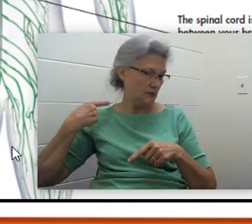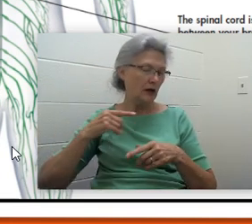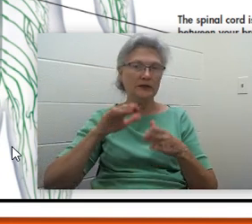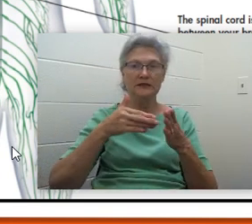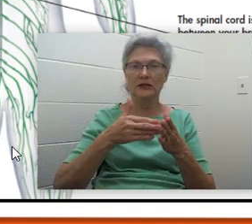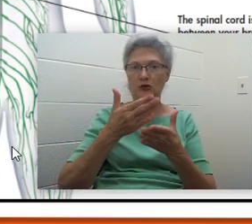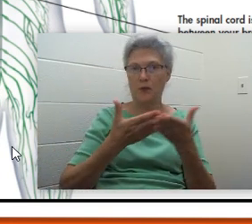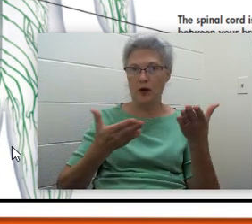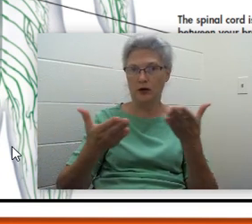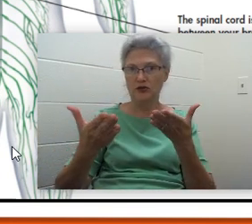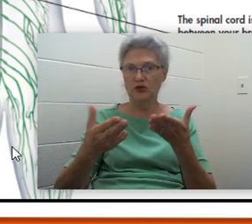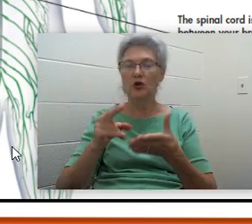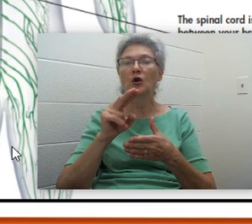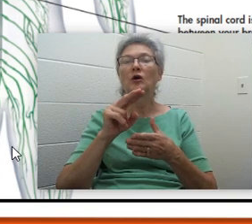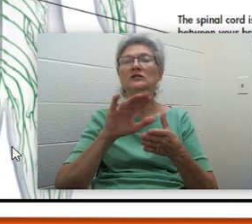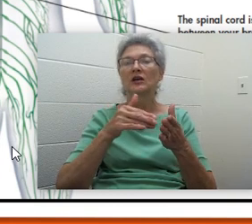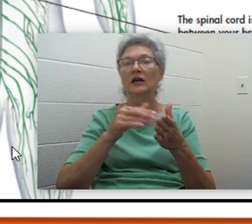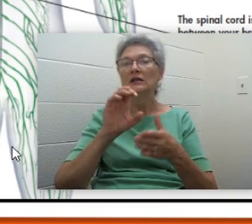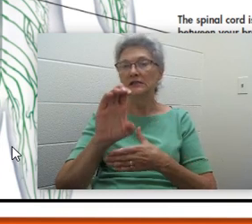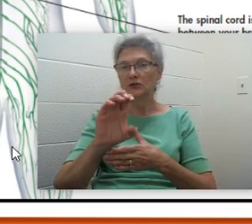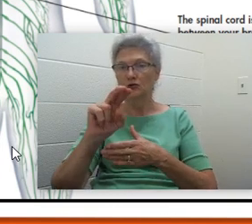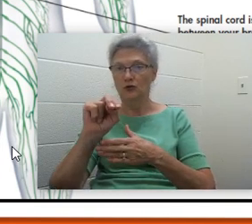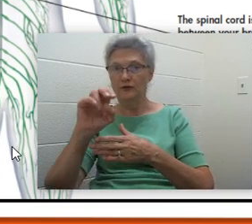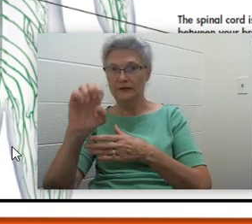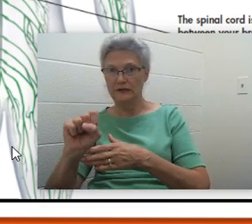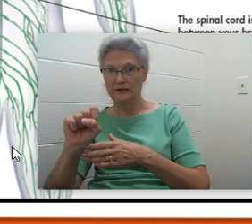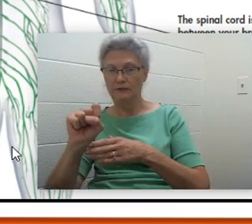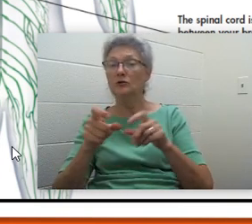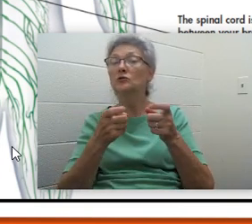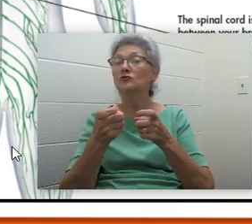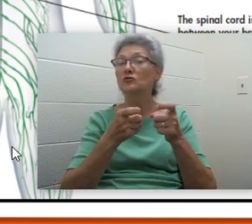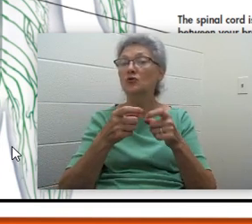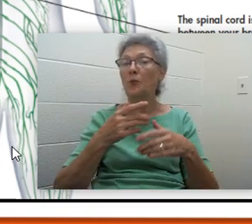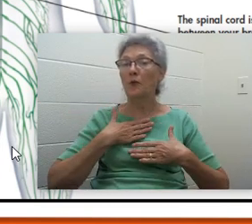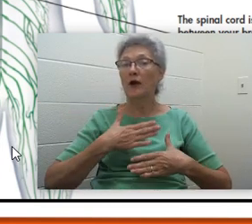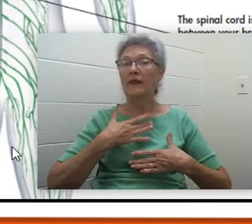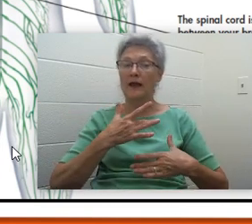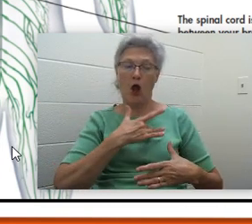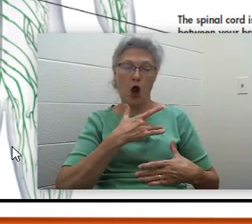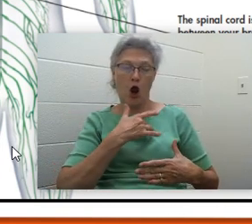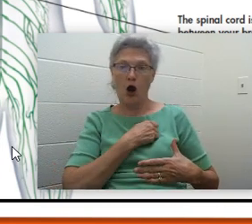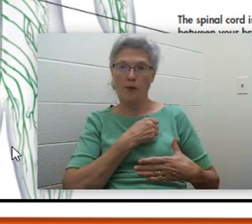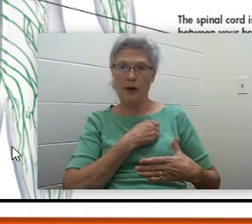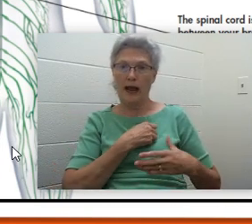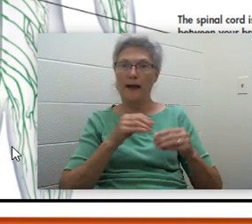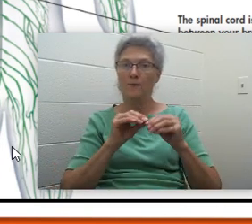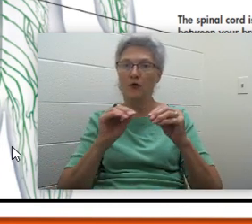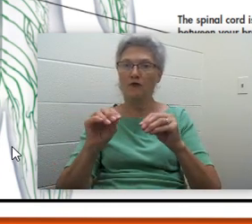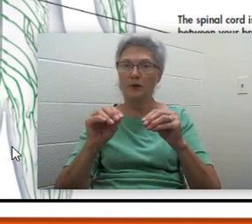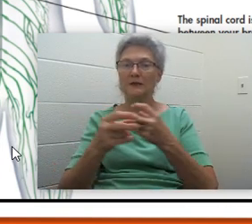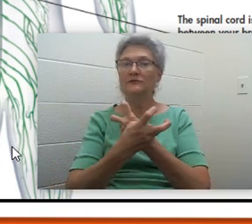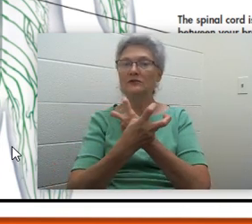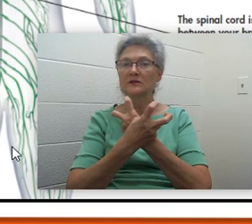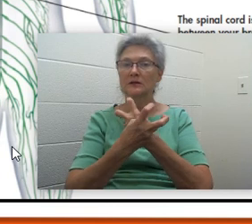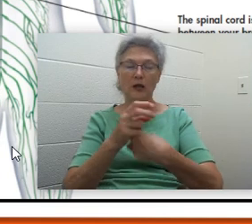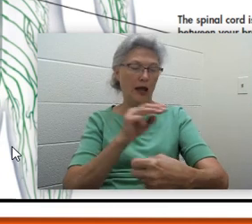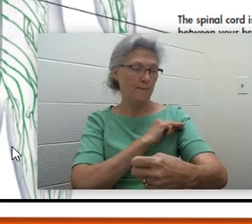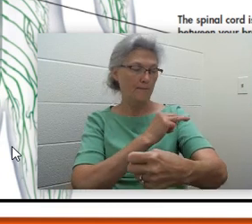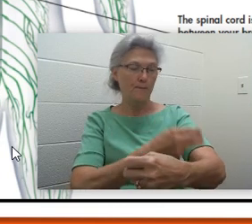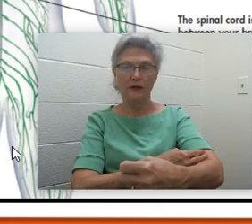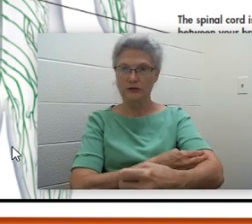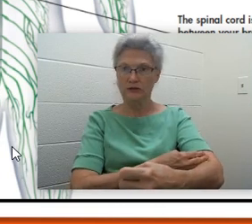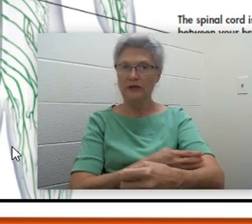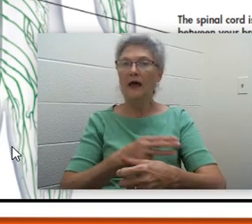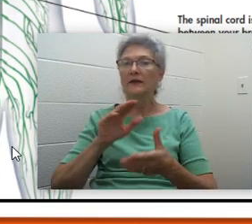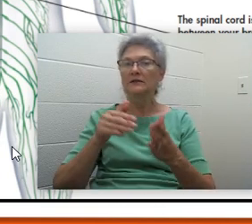Your central nervous system controls your breathing, heart rate, and the movements of skeletal and smooth muscles. The